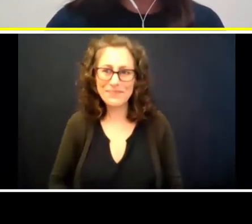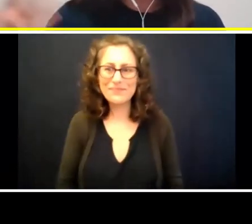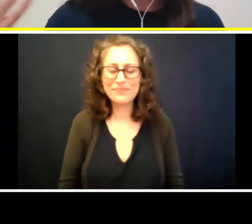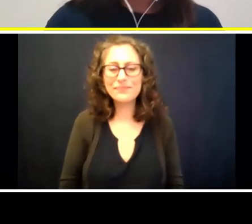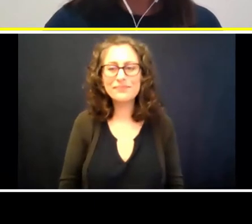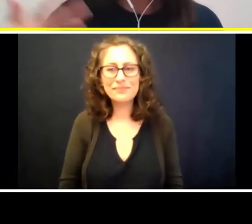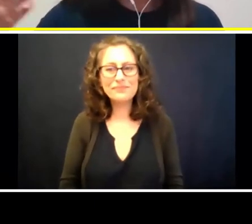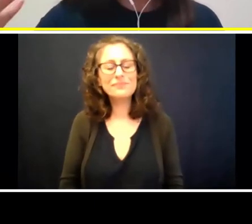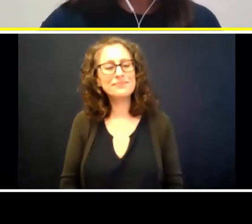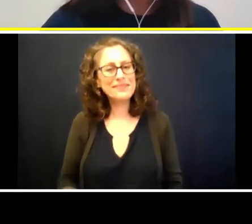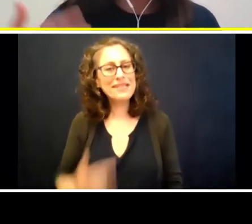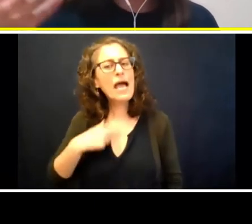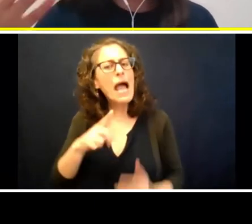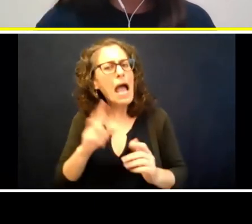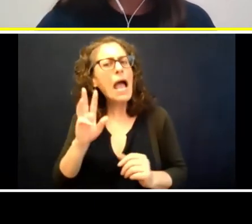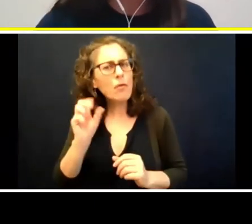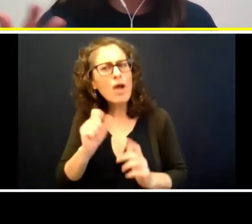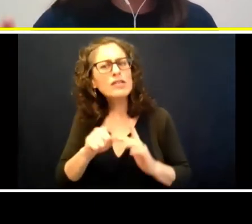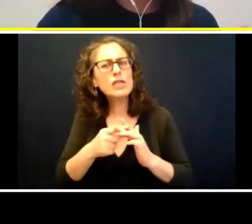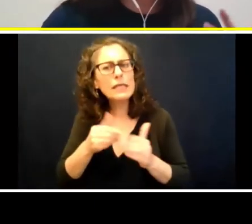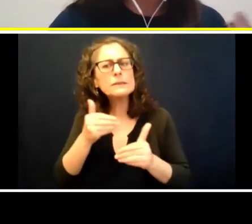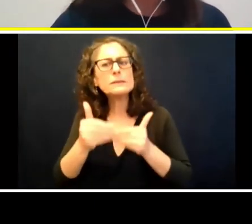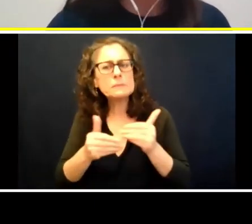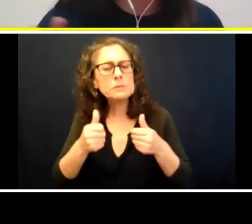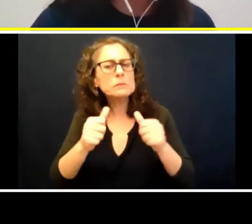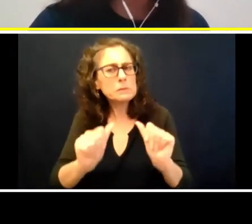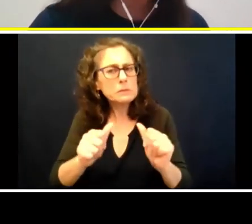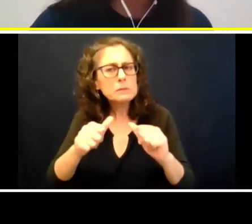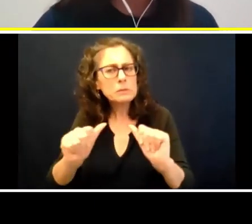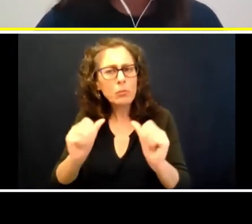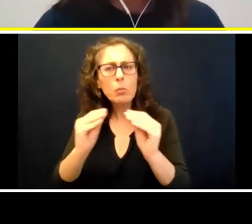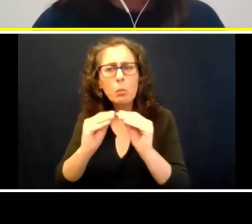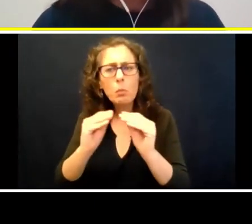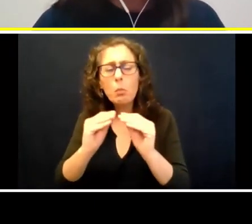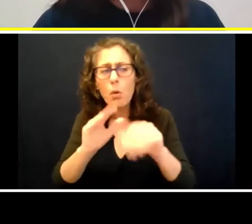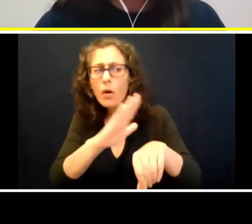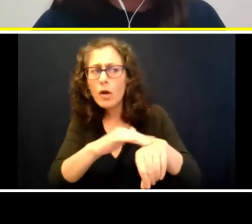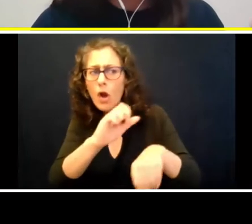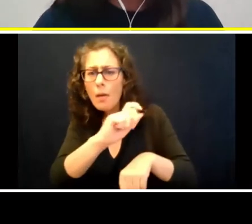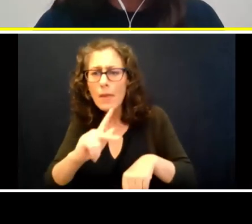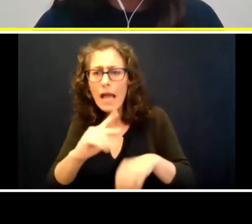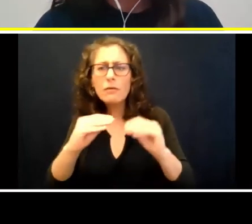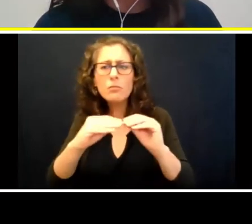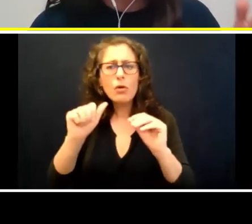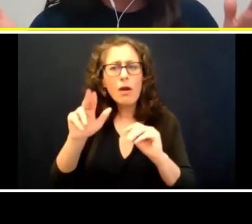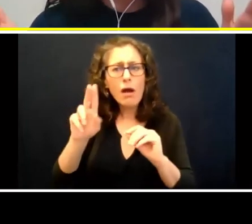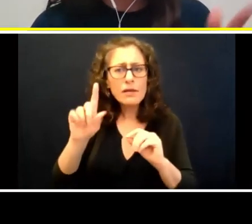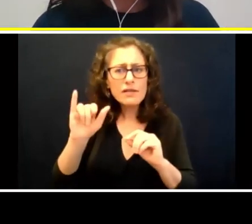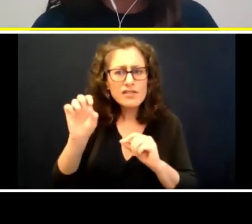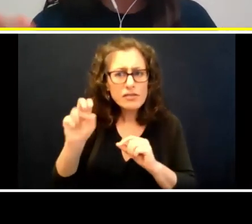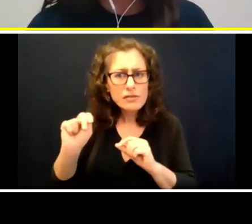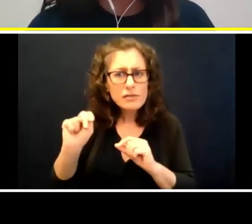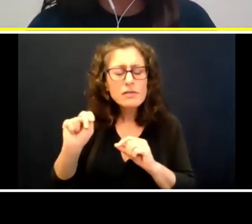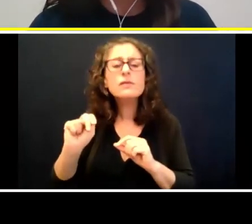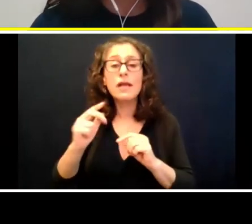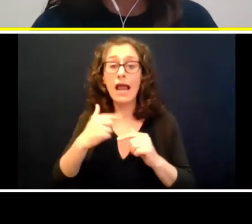and I was starting to, you know, get more and more auditions, more and more callbacks. And I was actually